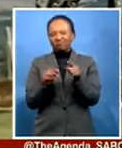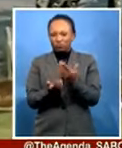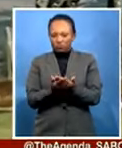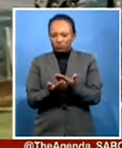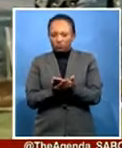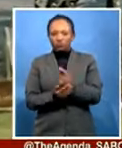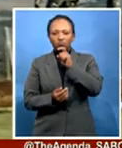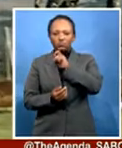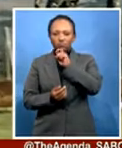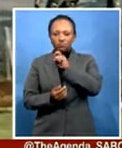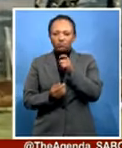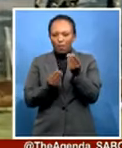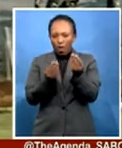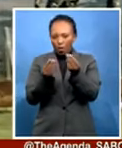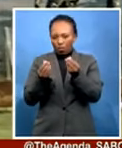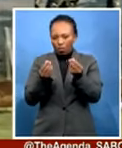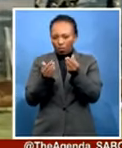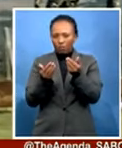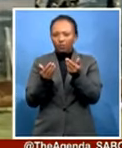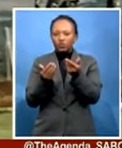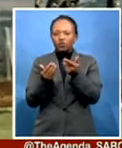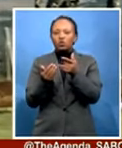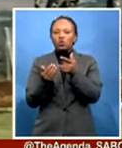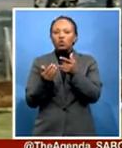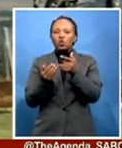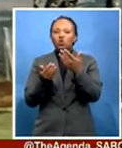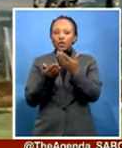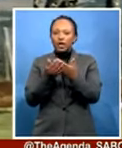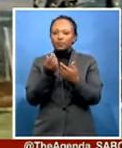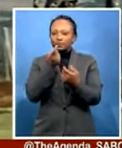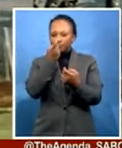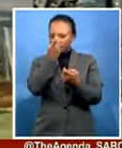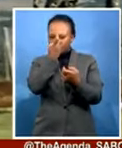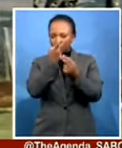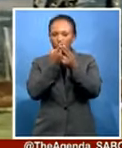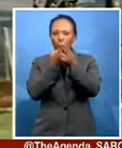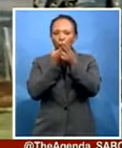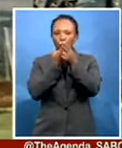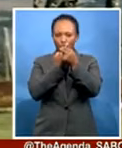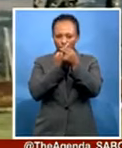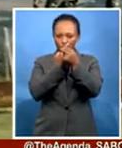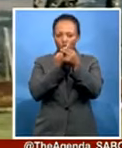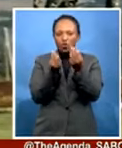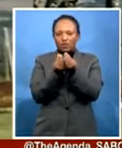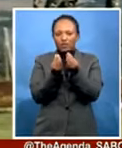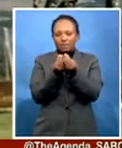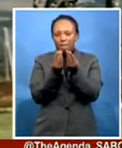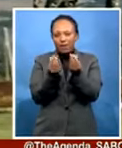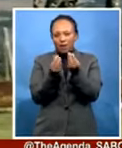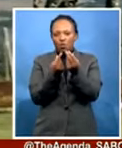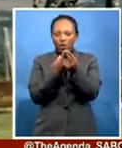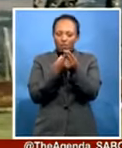identify, to tag materials, and so that's what we're going to be doing with this isotope at the moment. We've brought it in from the